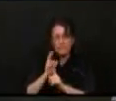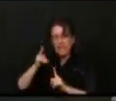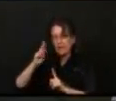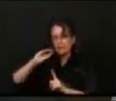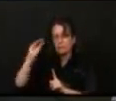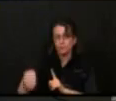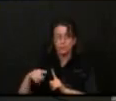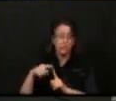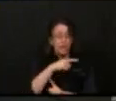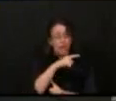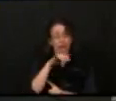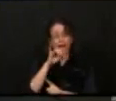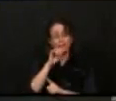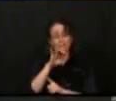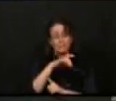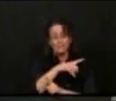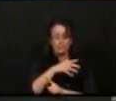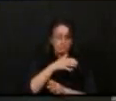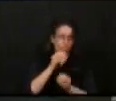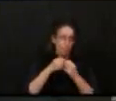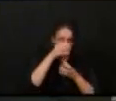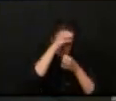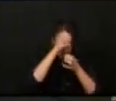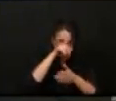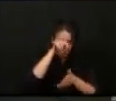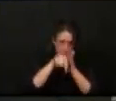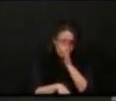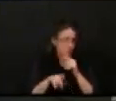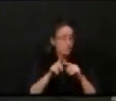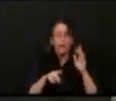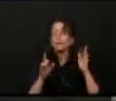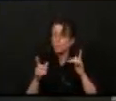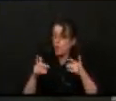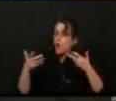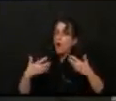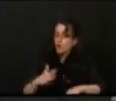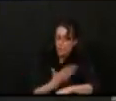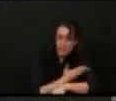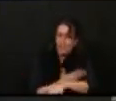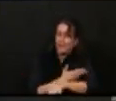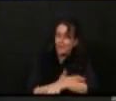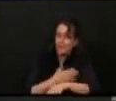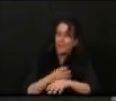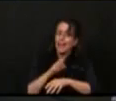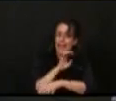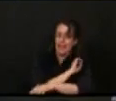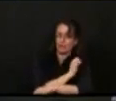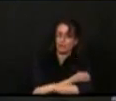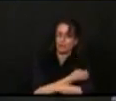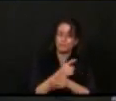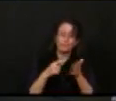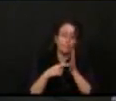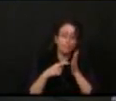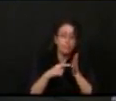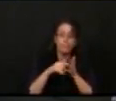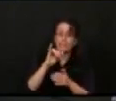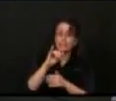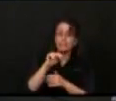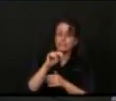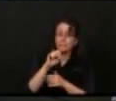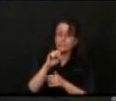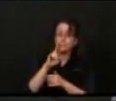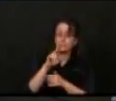can talk more, but we've done all kinds of energy enhancements to, or beyond the insulation and weatherization. We've done a